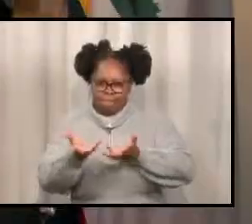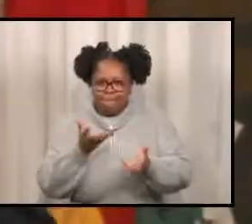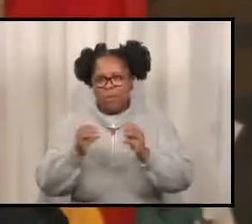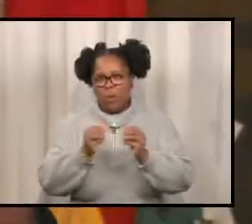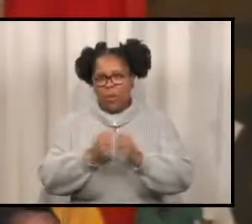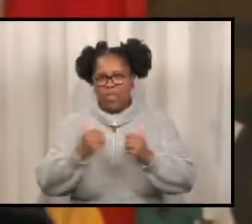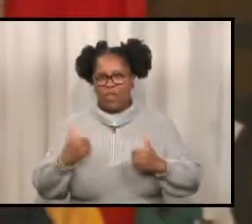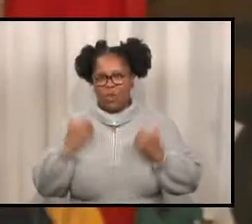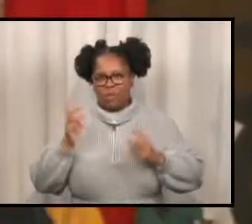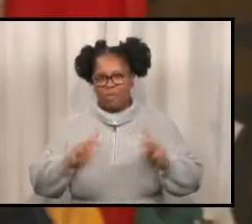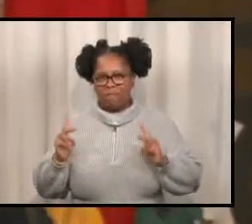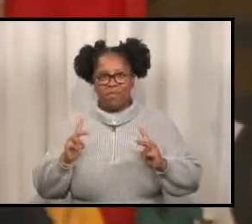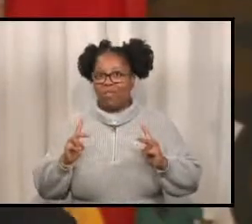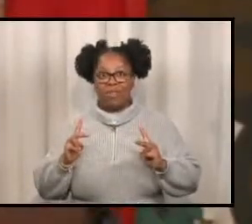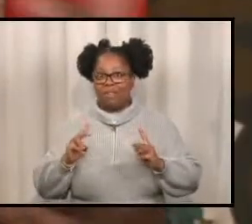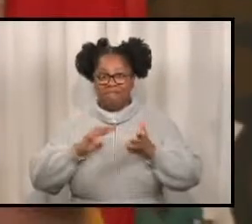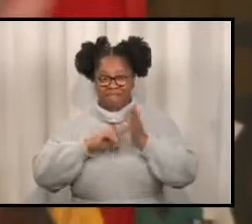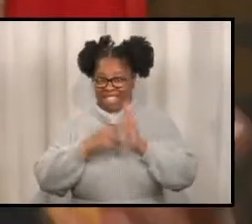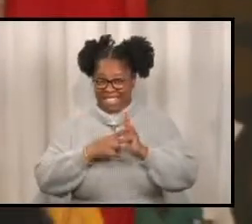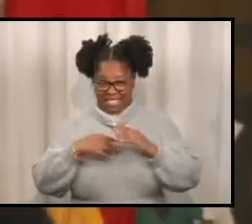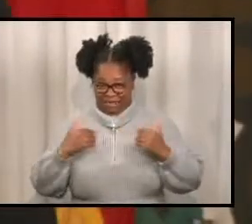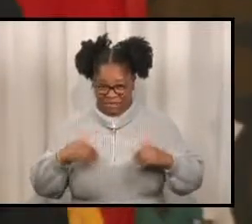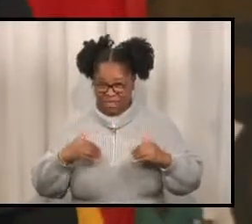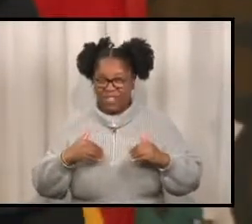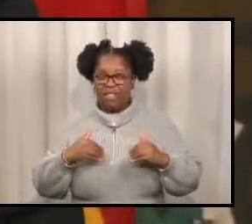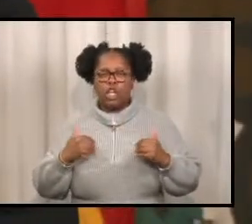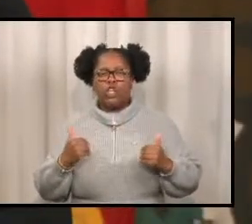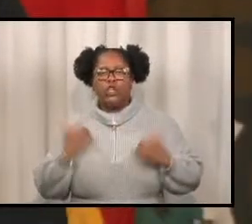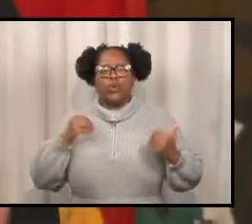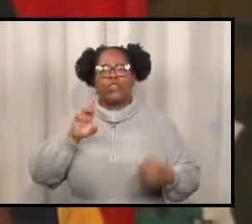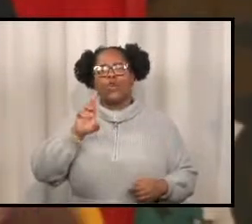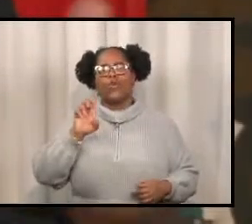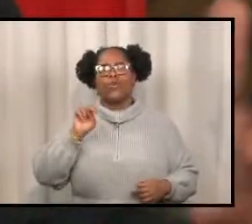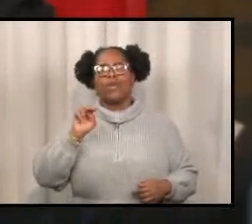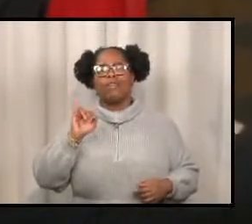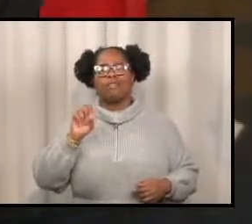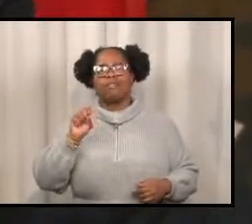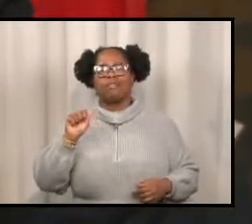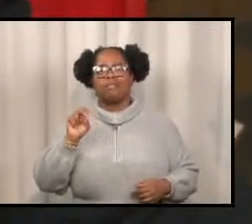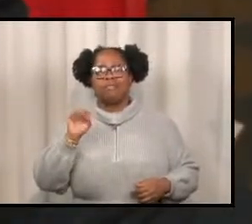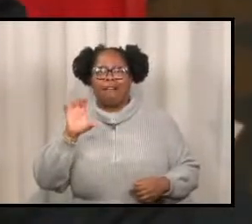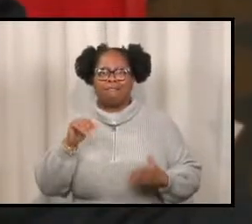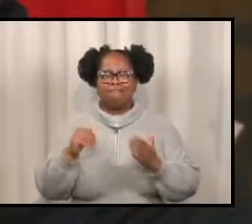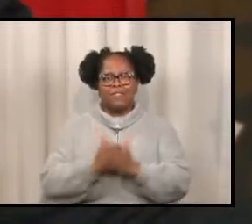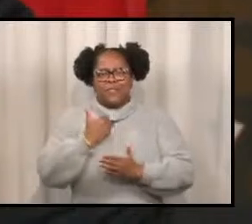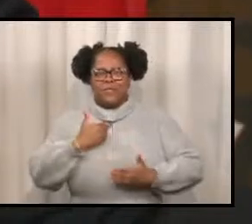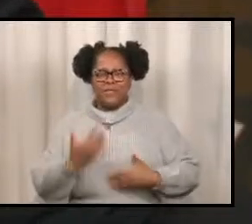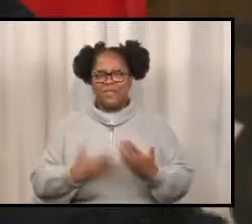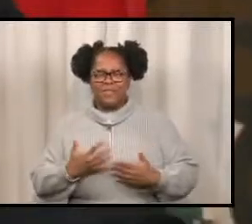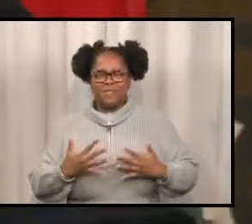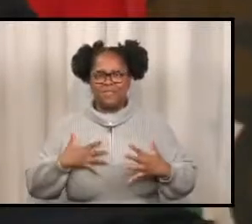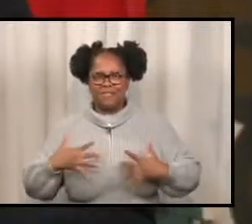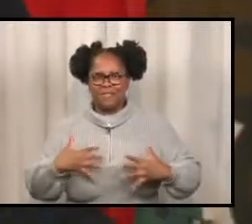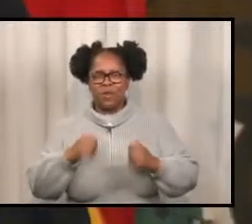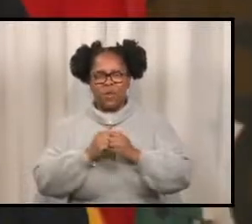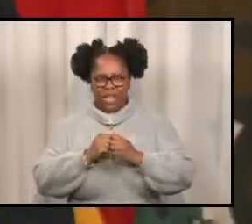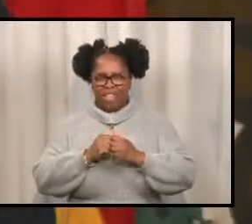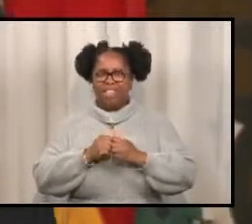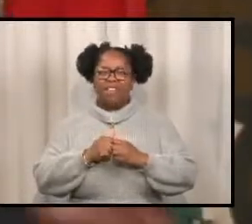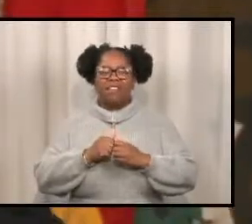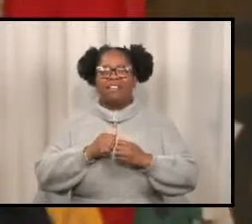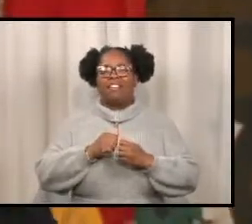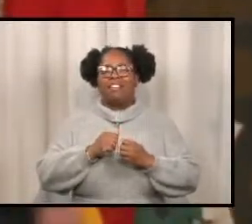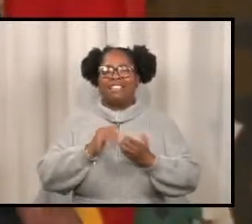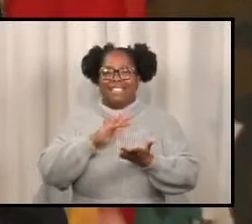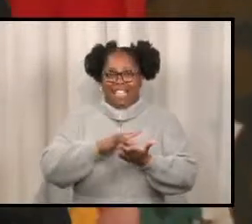that's culminated into this youth renaissance that we're seeing in our city today with our new Youth Workforce Center, Future LB,